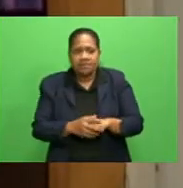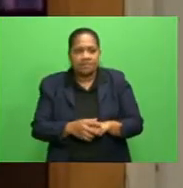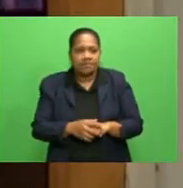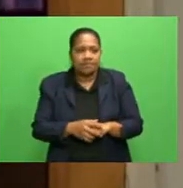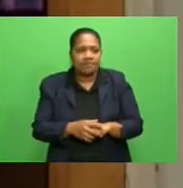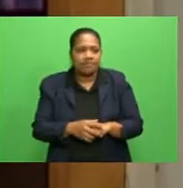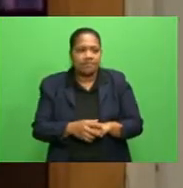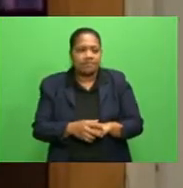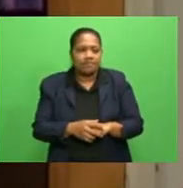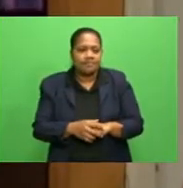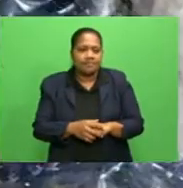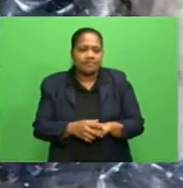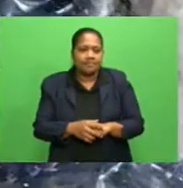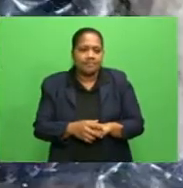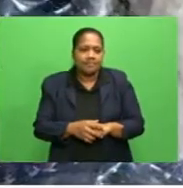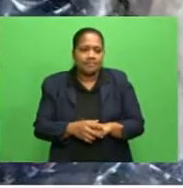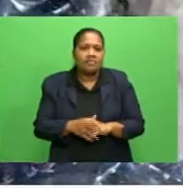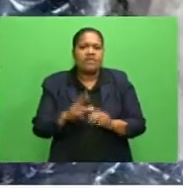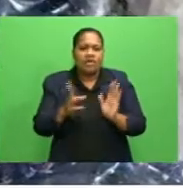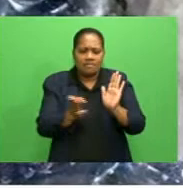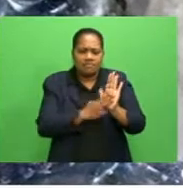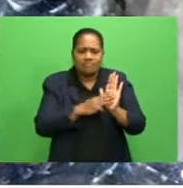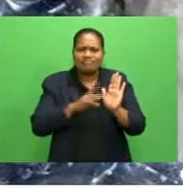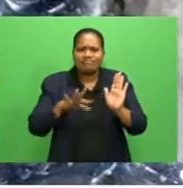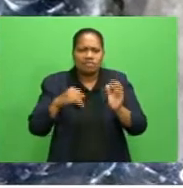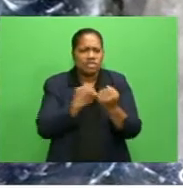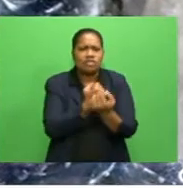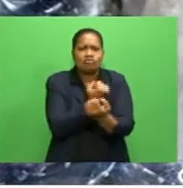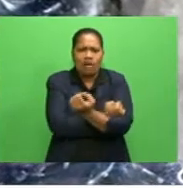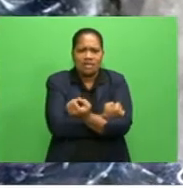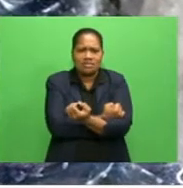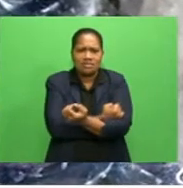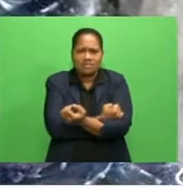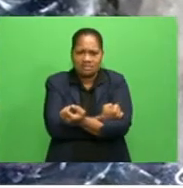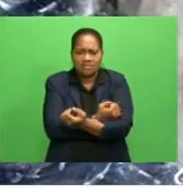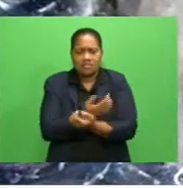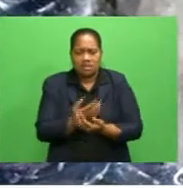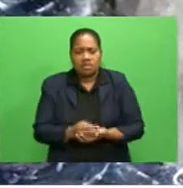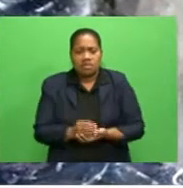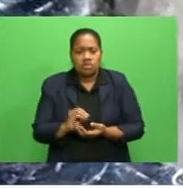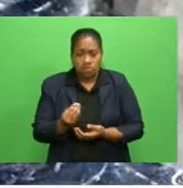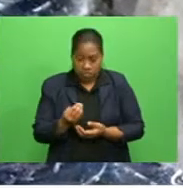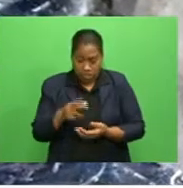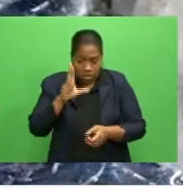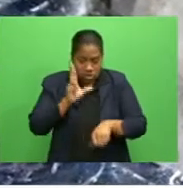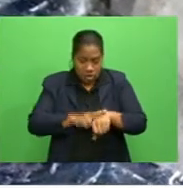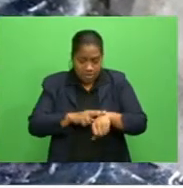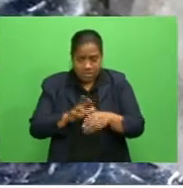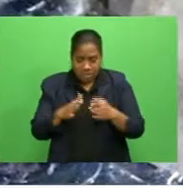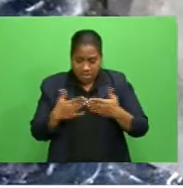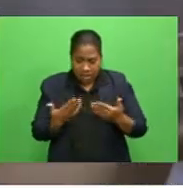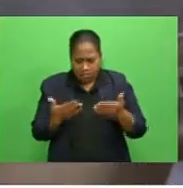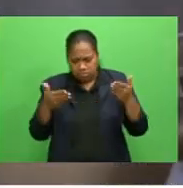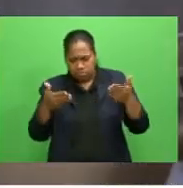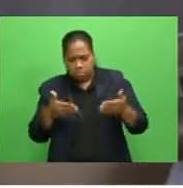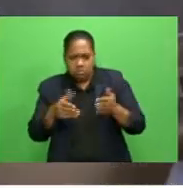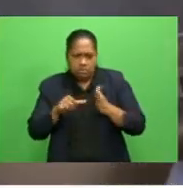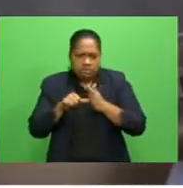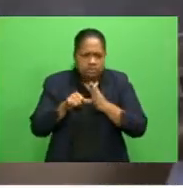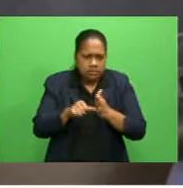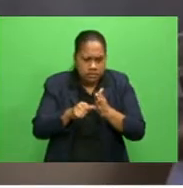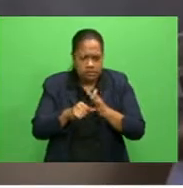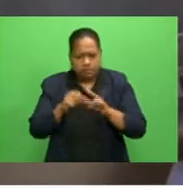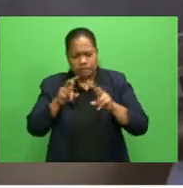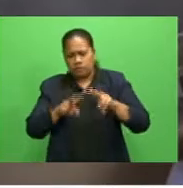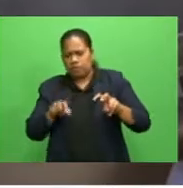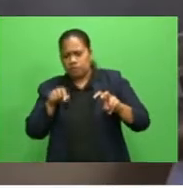including automobiles. Nia Seriratu says doctors are also facing difficulties in determining the symptoms and the effects